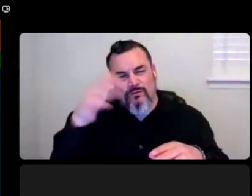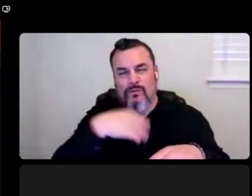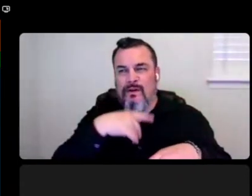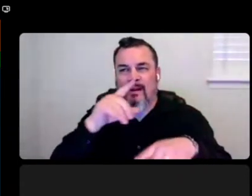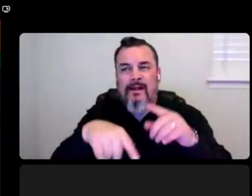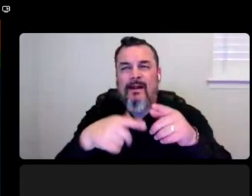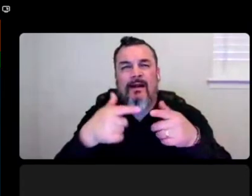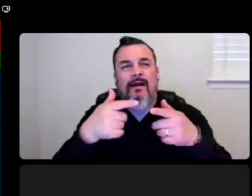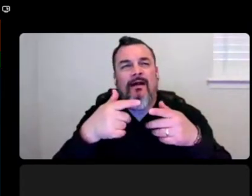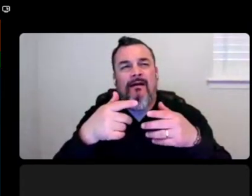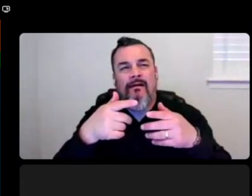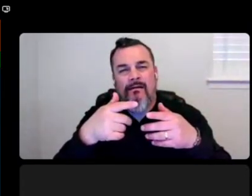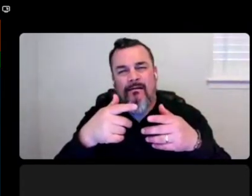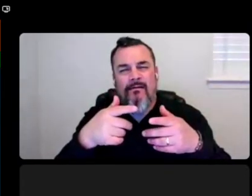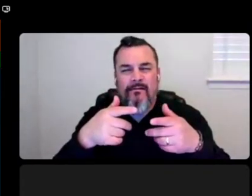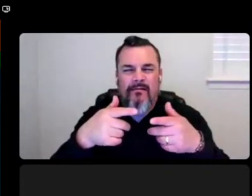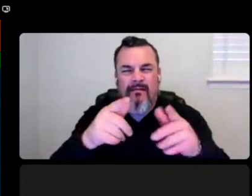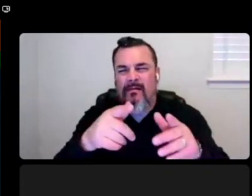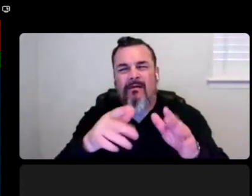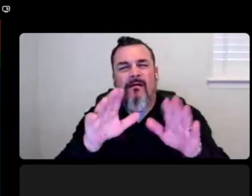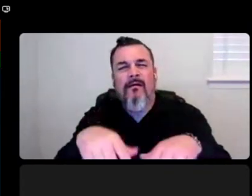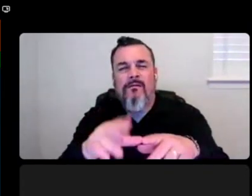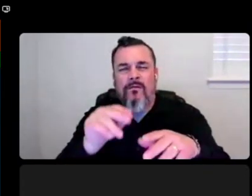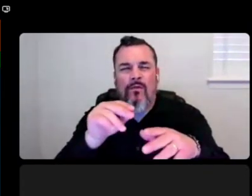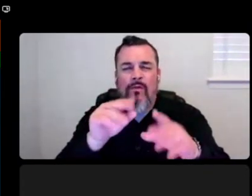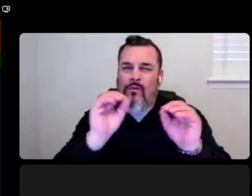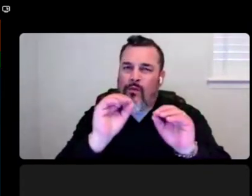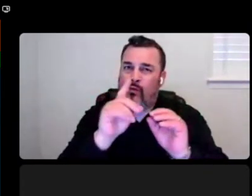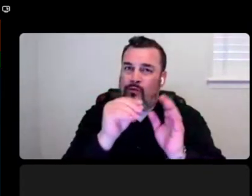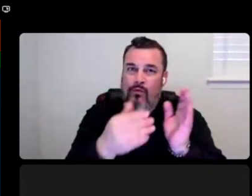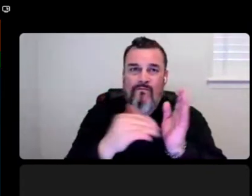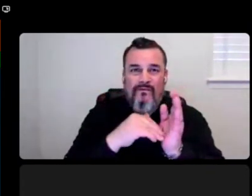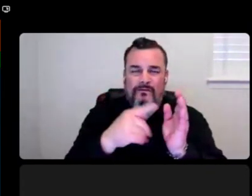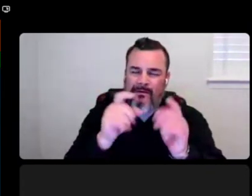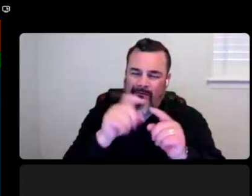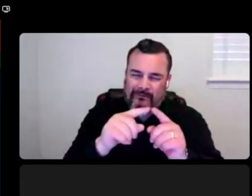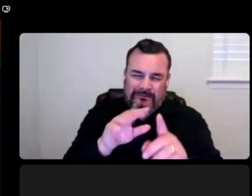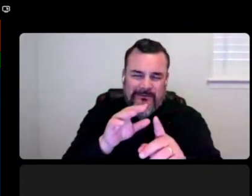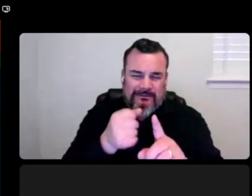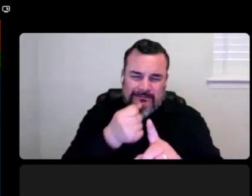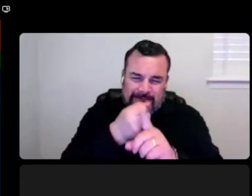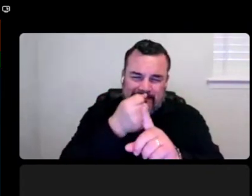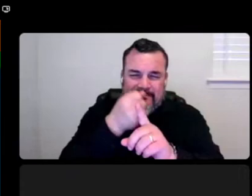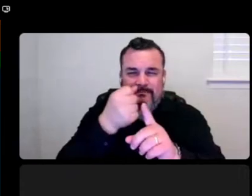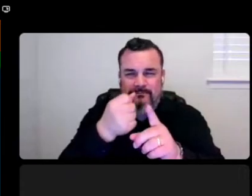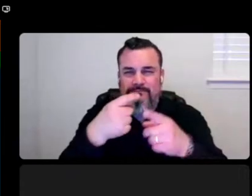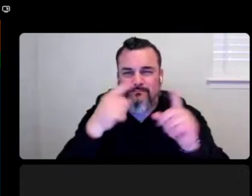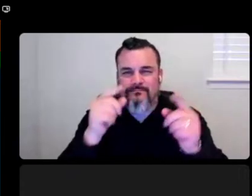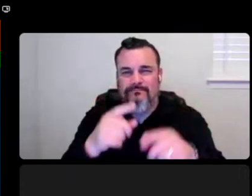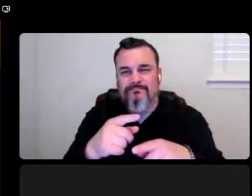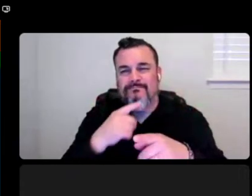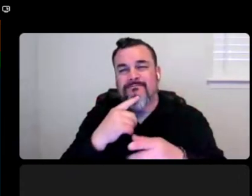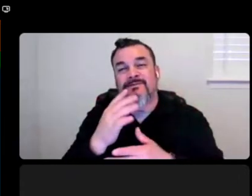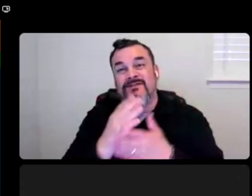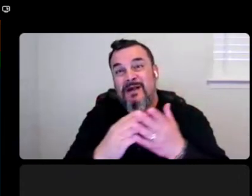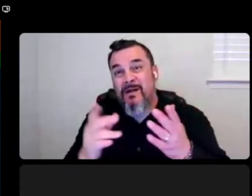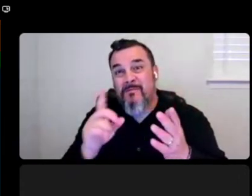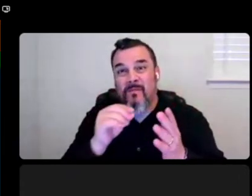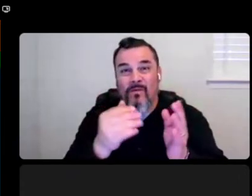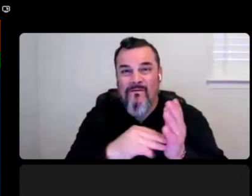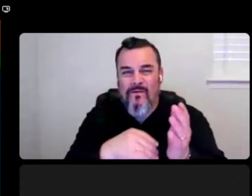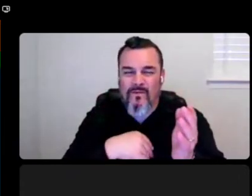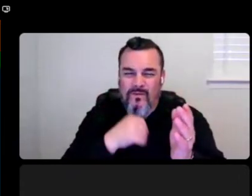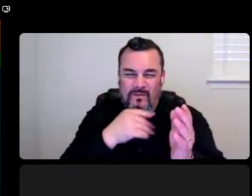we can't let any of them down. You know, there's no do-overs. They have to get it. Every single day. Well, some of them have do-overs, but we don't like them to